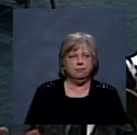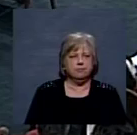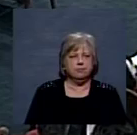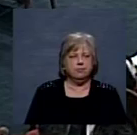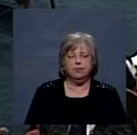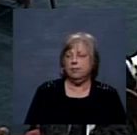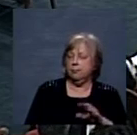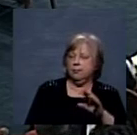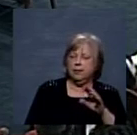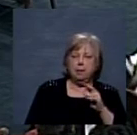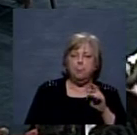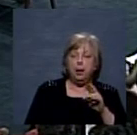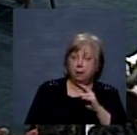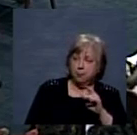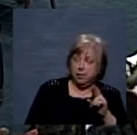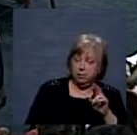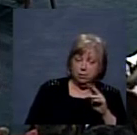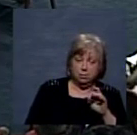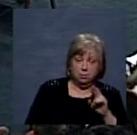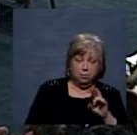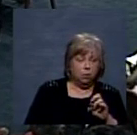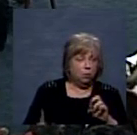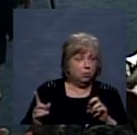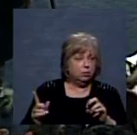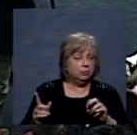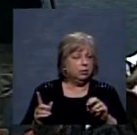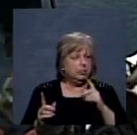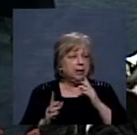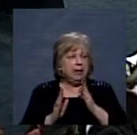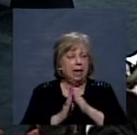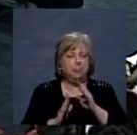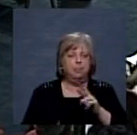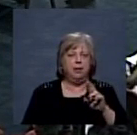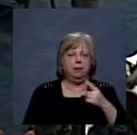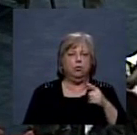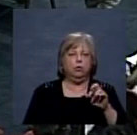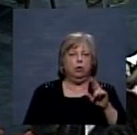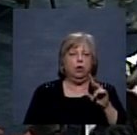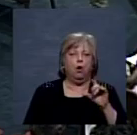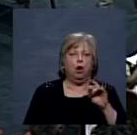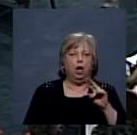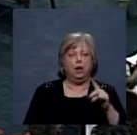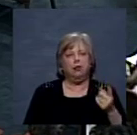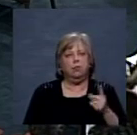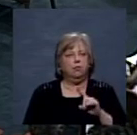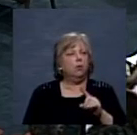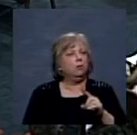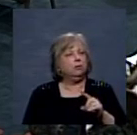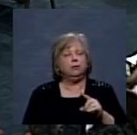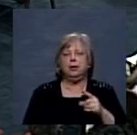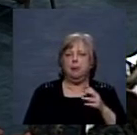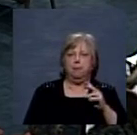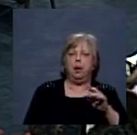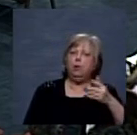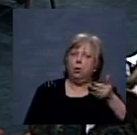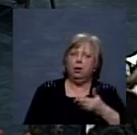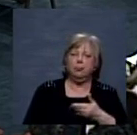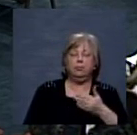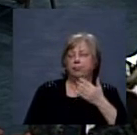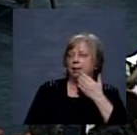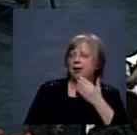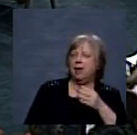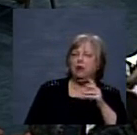Mr. Moore, do you have a staff? Yes, Mr. Garland, come forward. Mr. Garland, welcome. Thank you. Thank you,